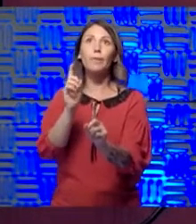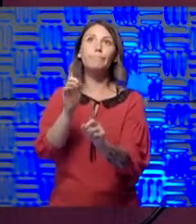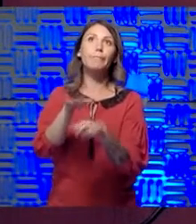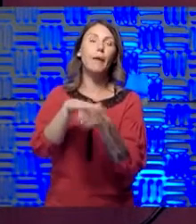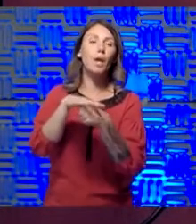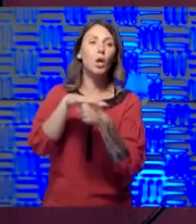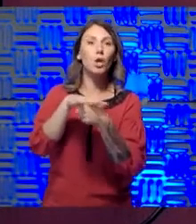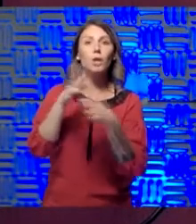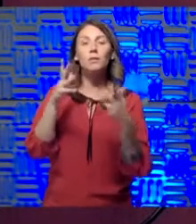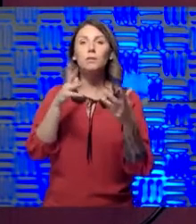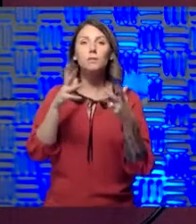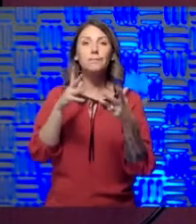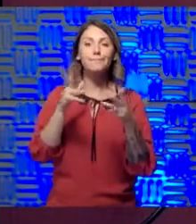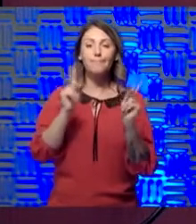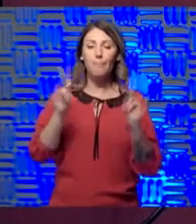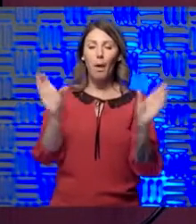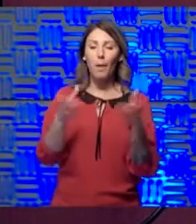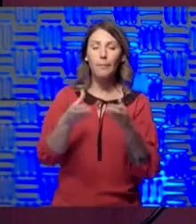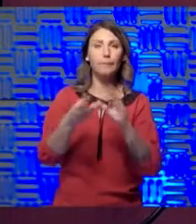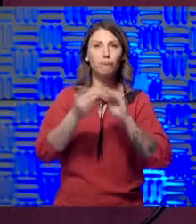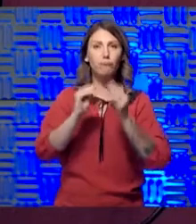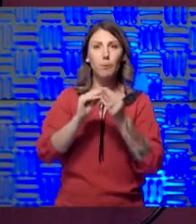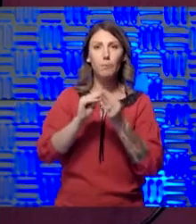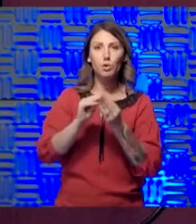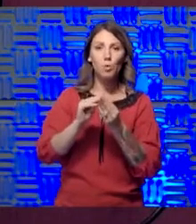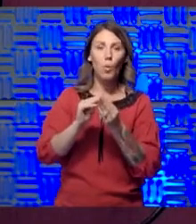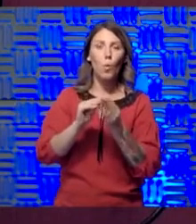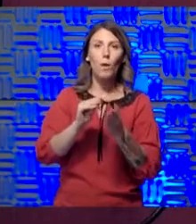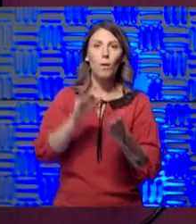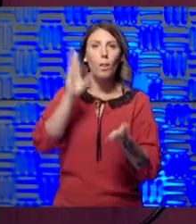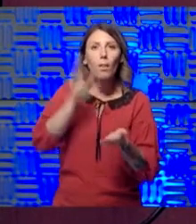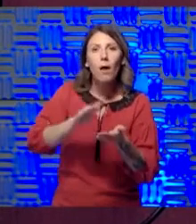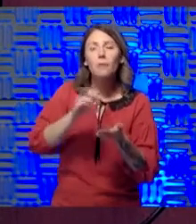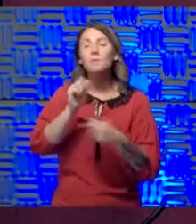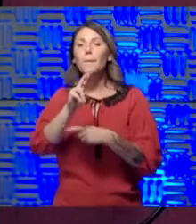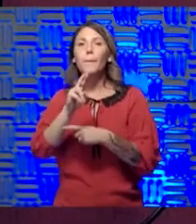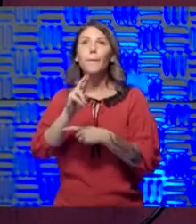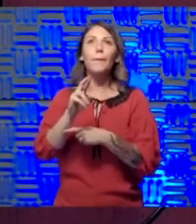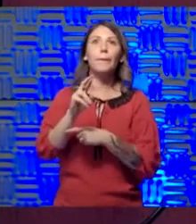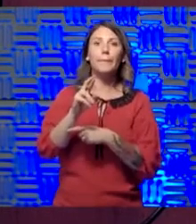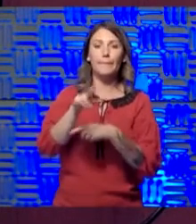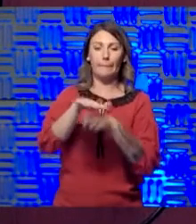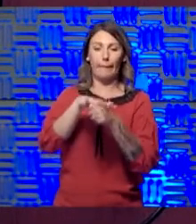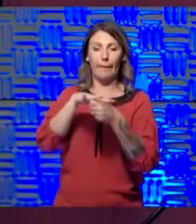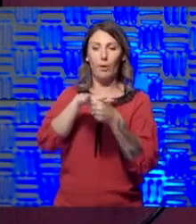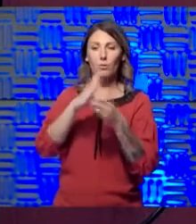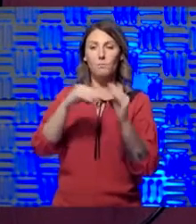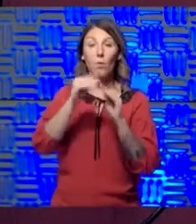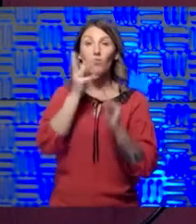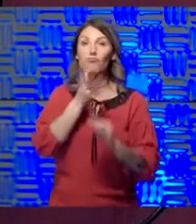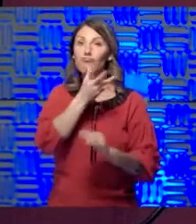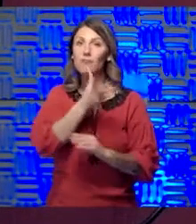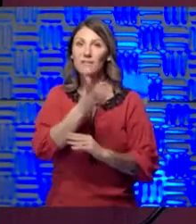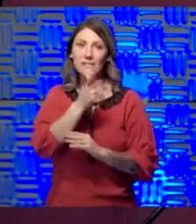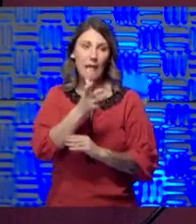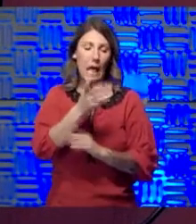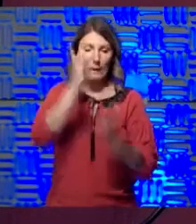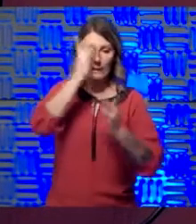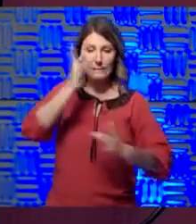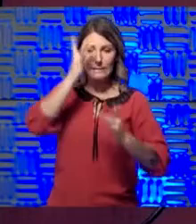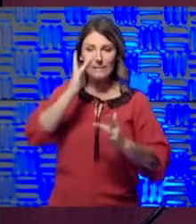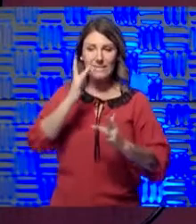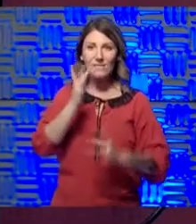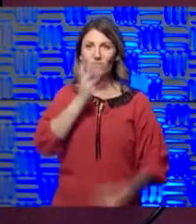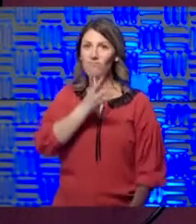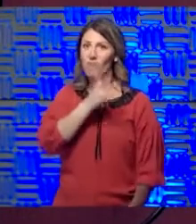the population density is lower or the area is more rural, that this is not a disease of rural